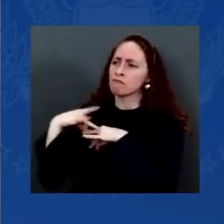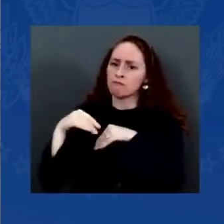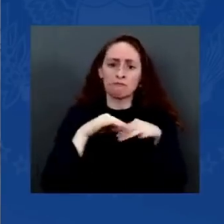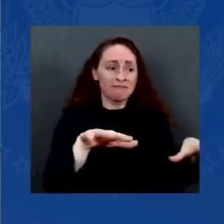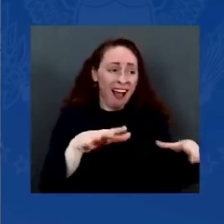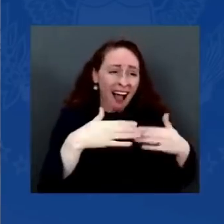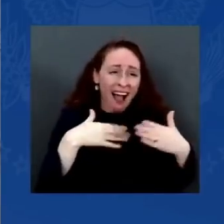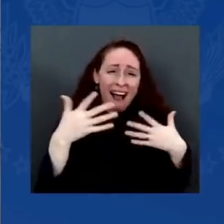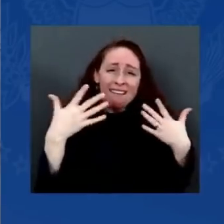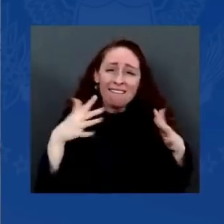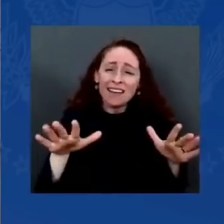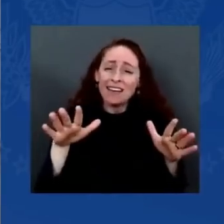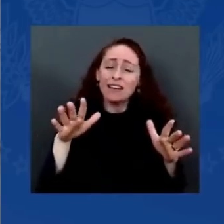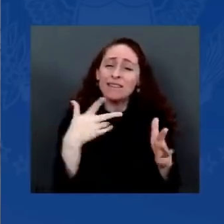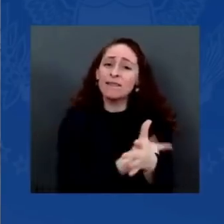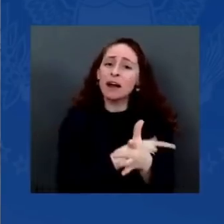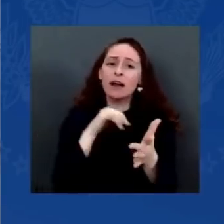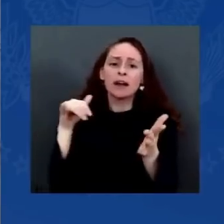among the vaccinated.